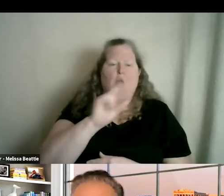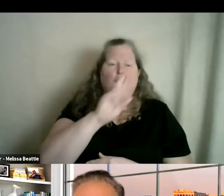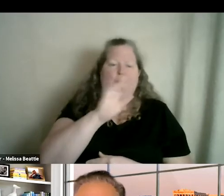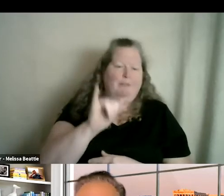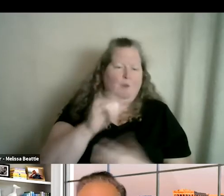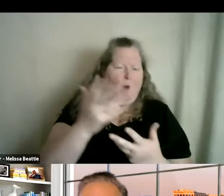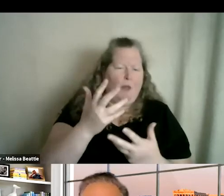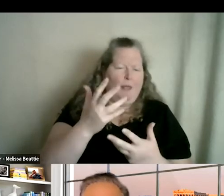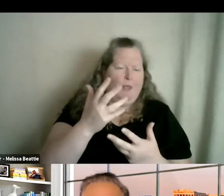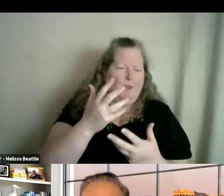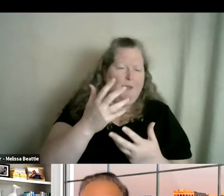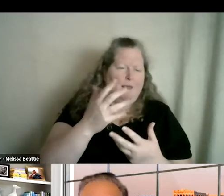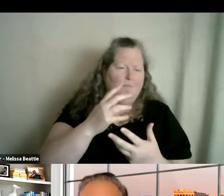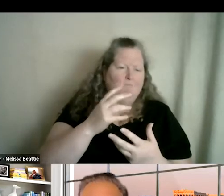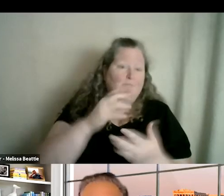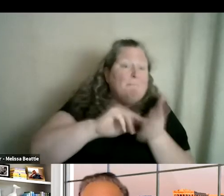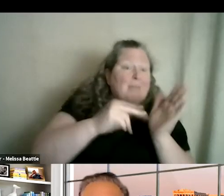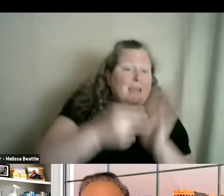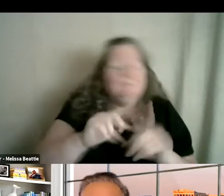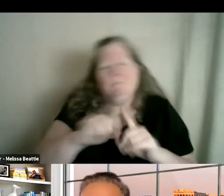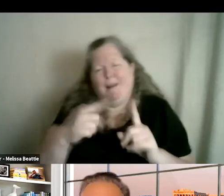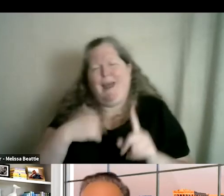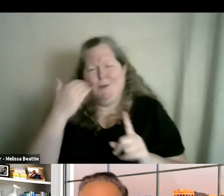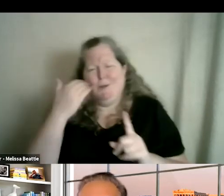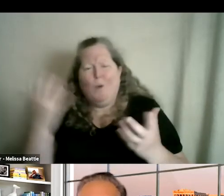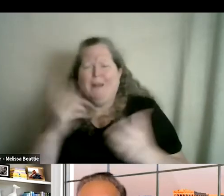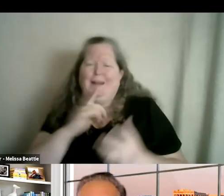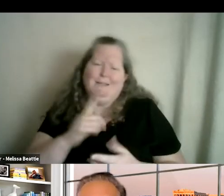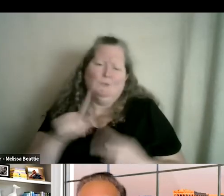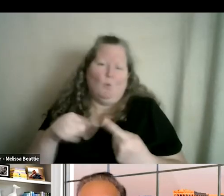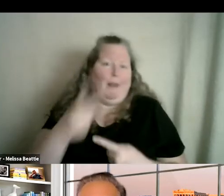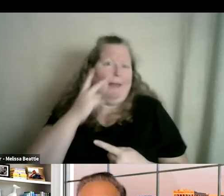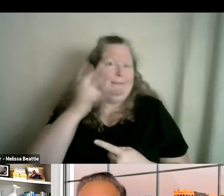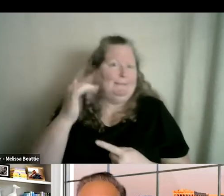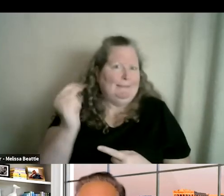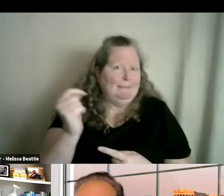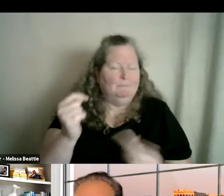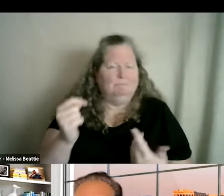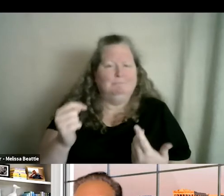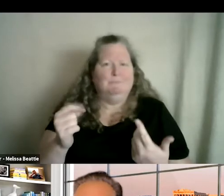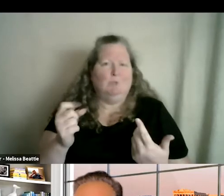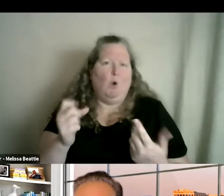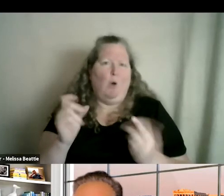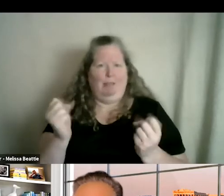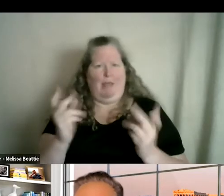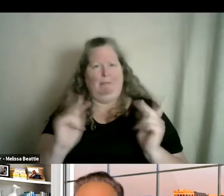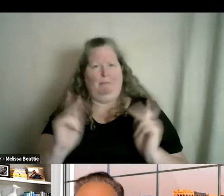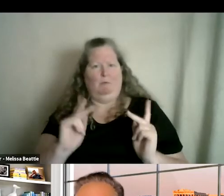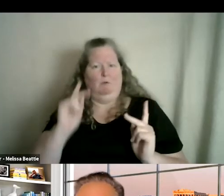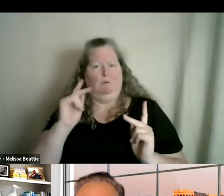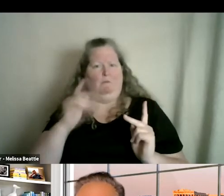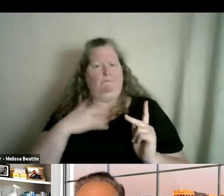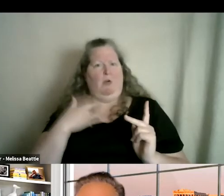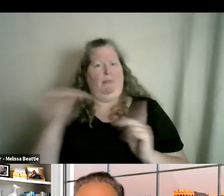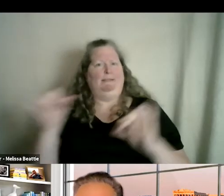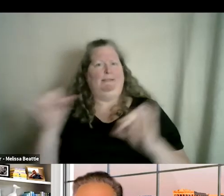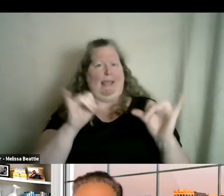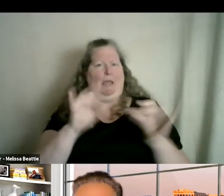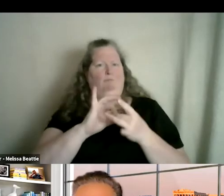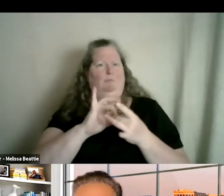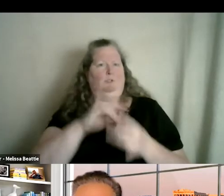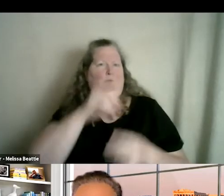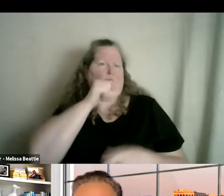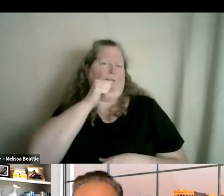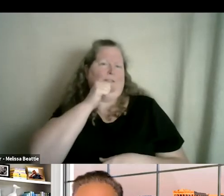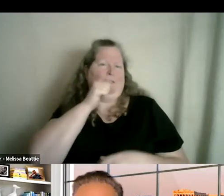see it. So a lot of people feel the same way about privacy. And